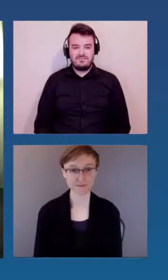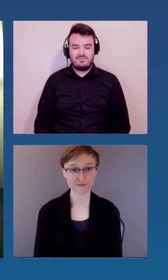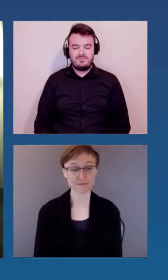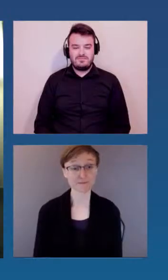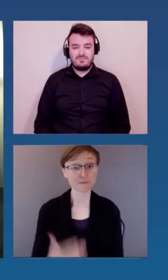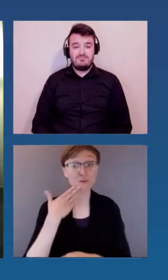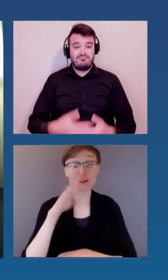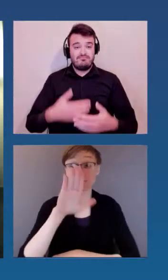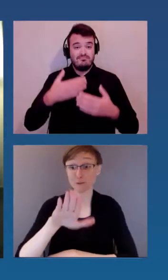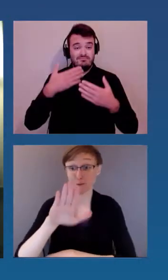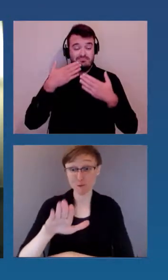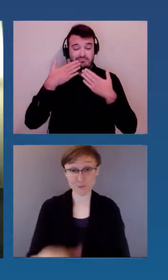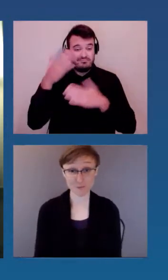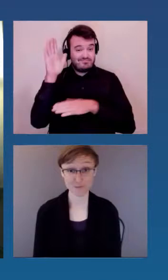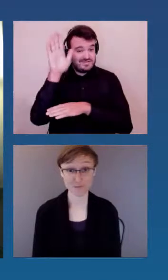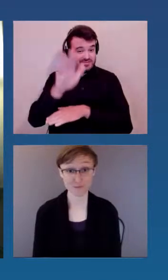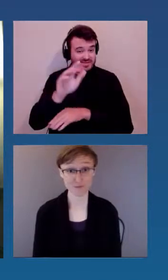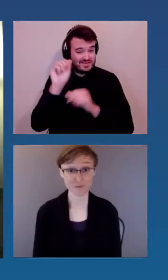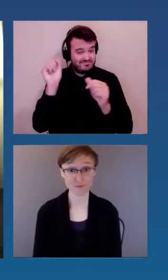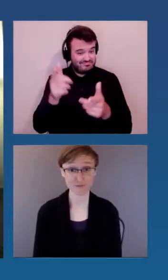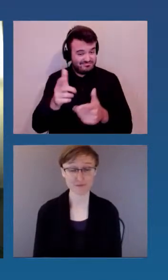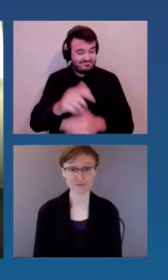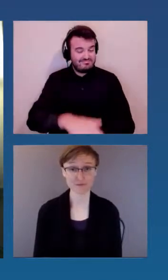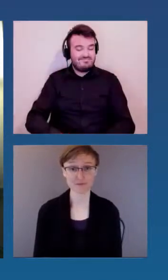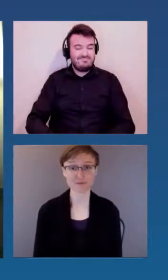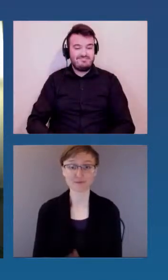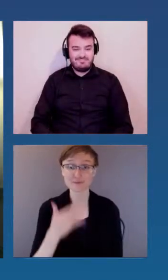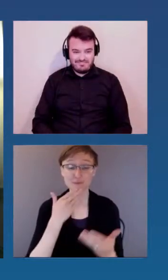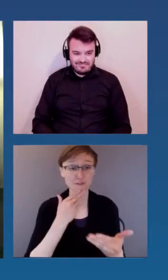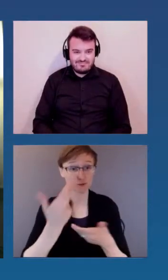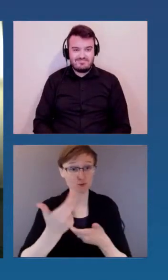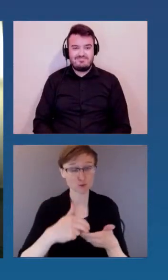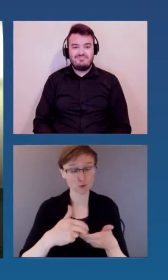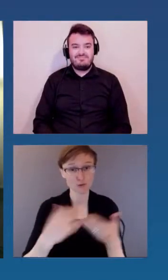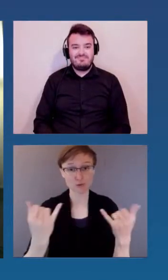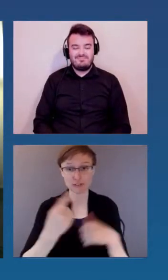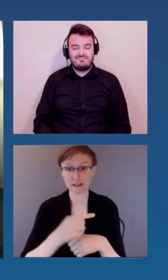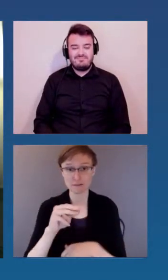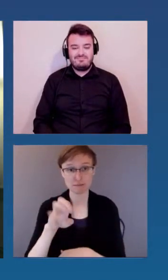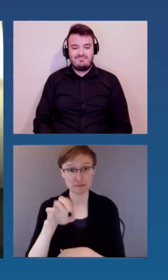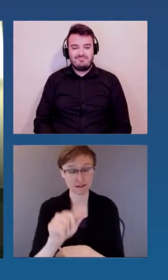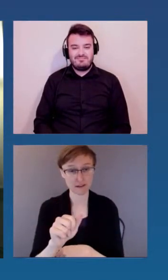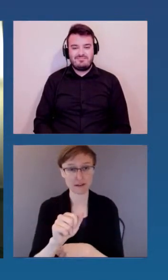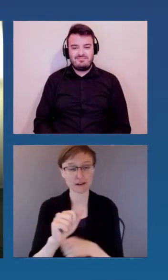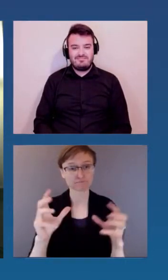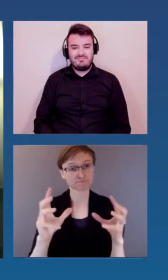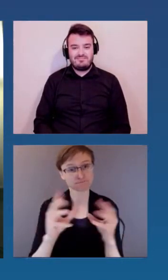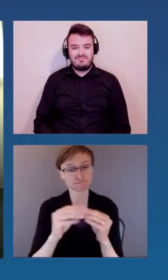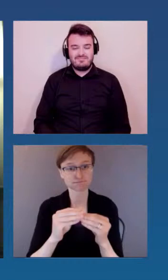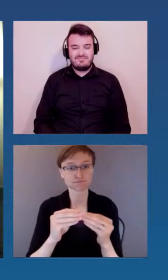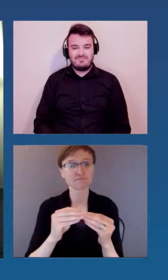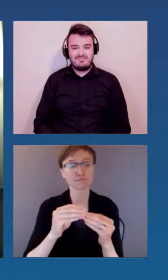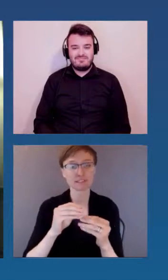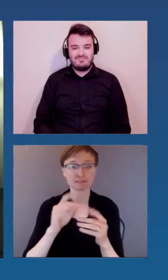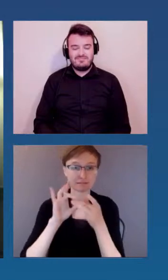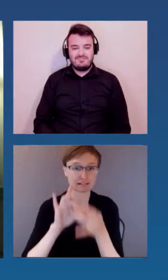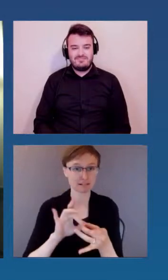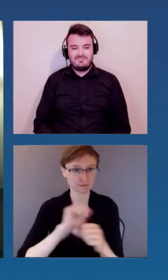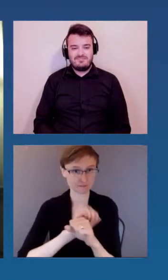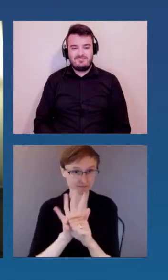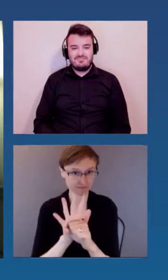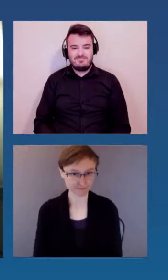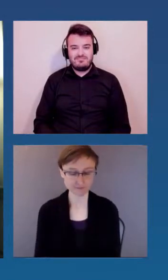Afternoon et bon après-midi à tous. Thank you for joining us for today's special media availability on the novel coronavirus COVID-19. Merci de vous